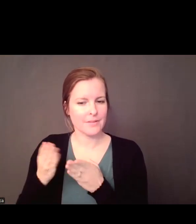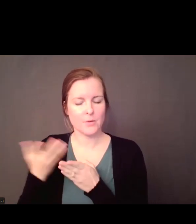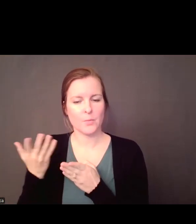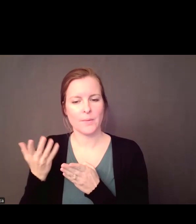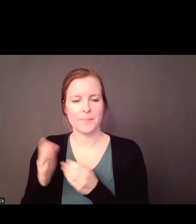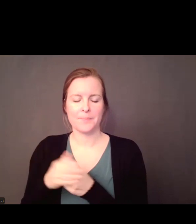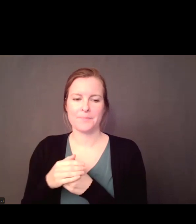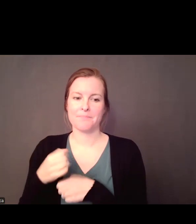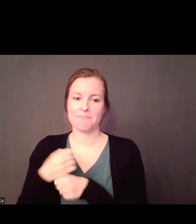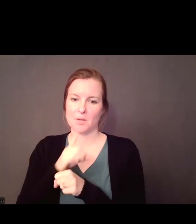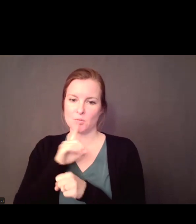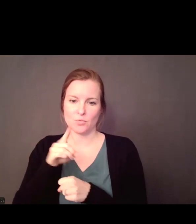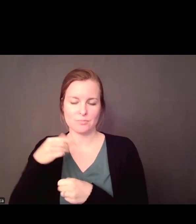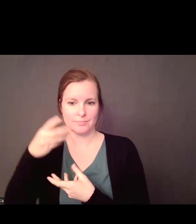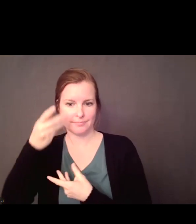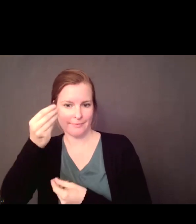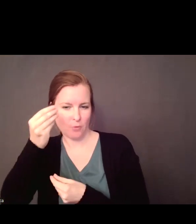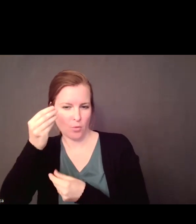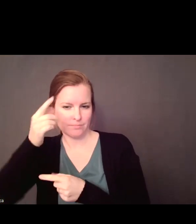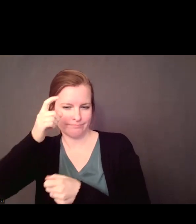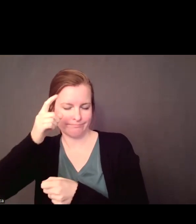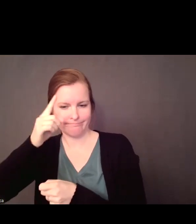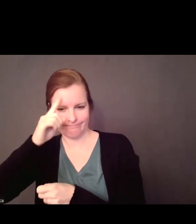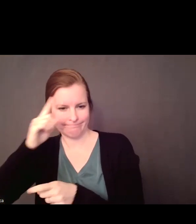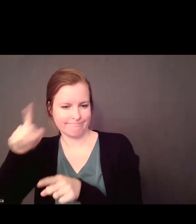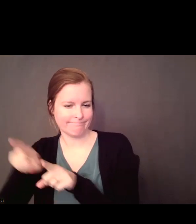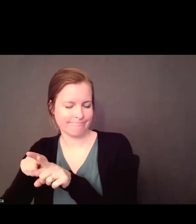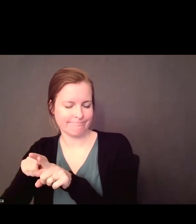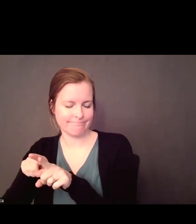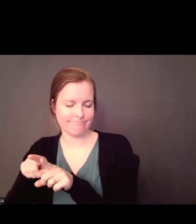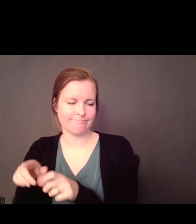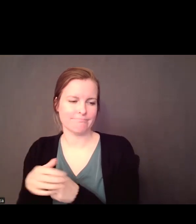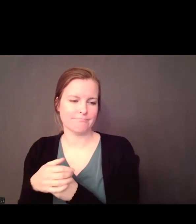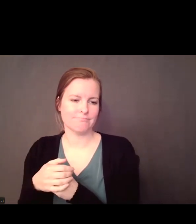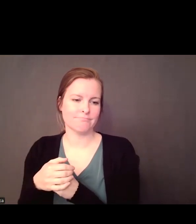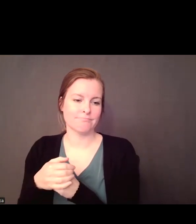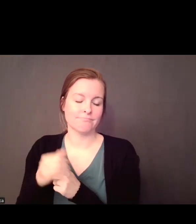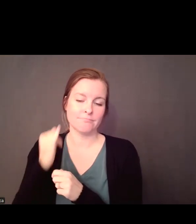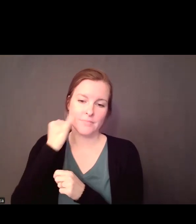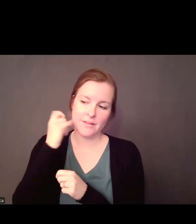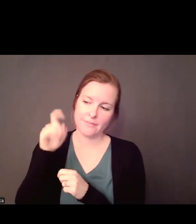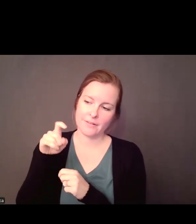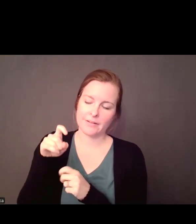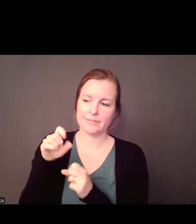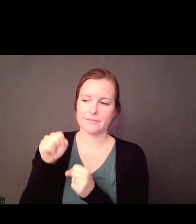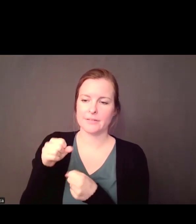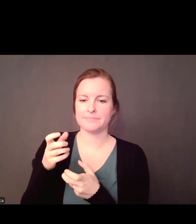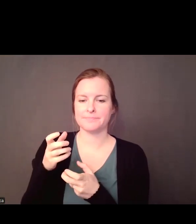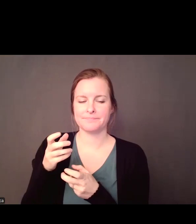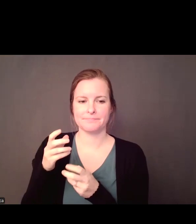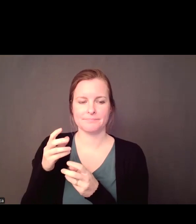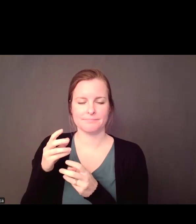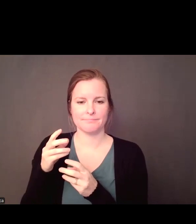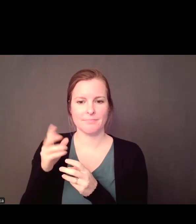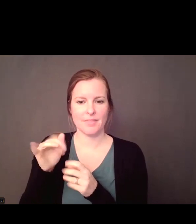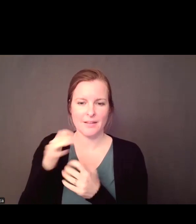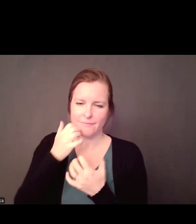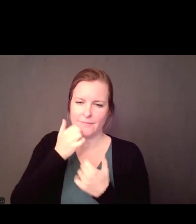that informed consent. And as needed, right? We work with clients to do those values